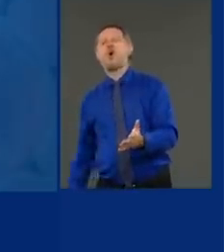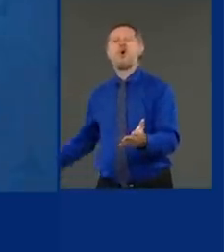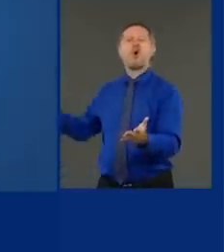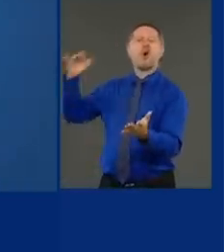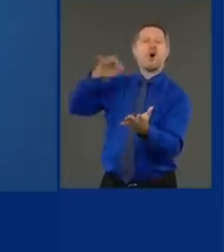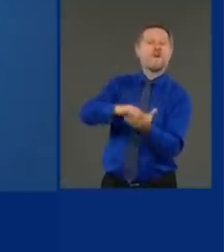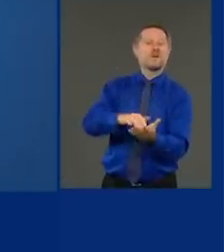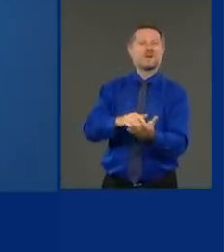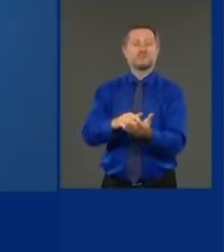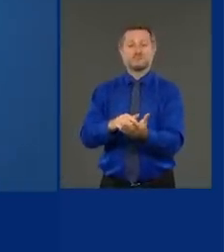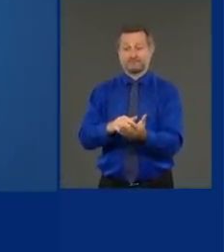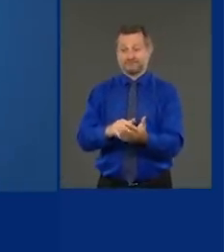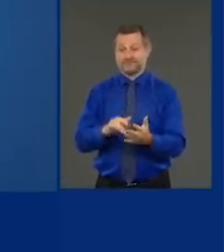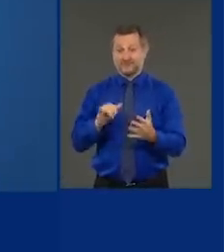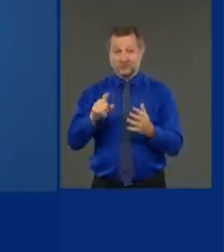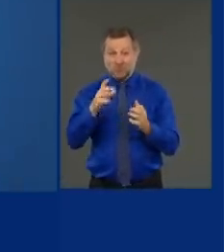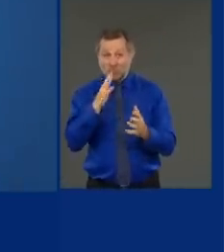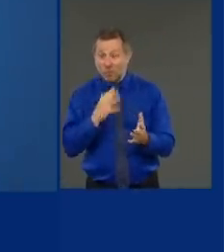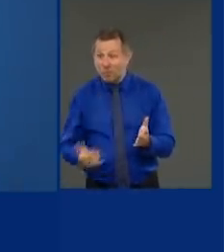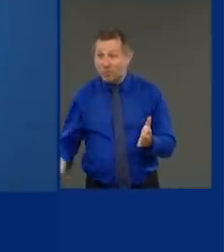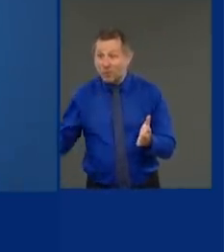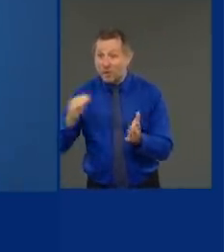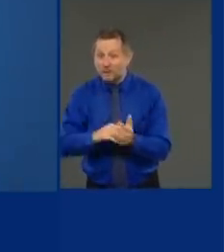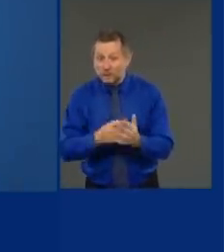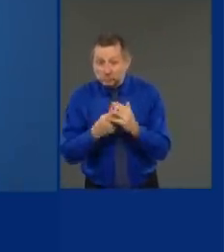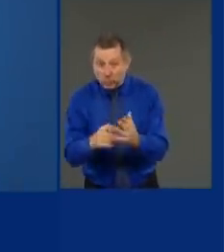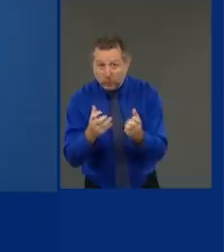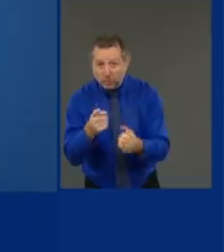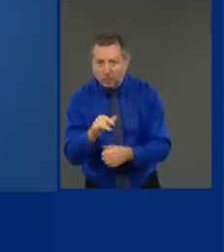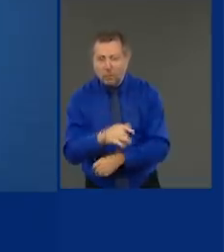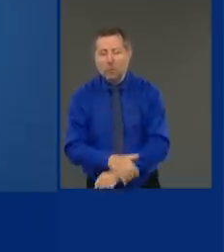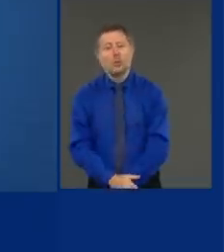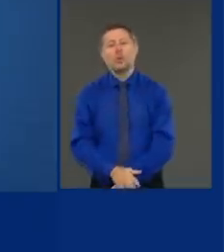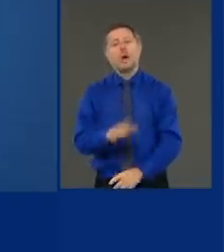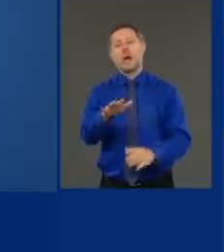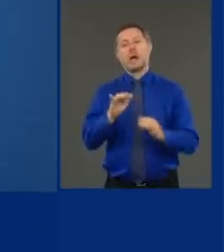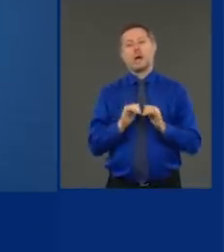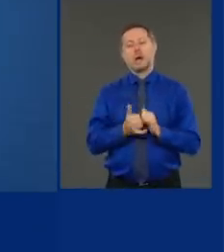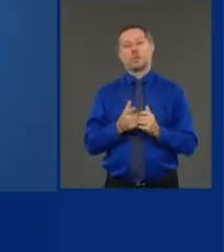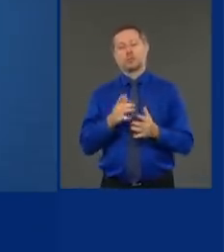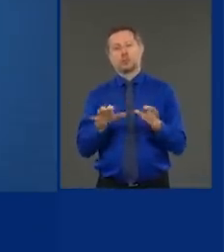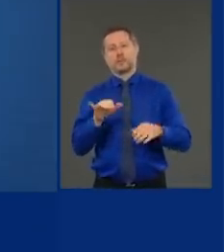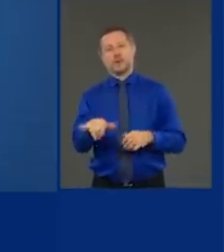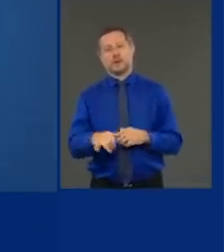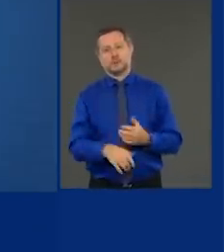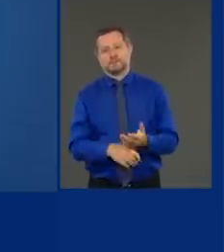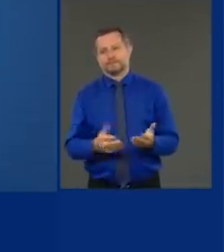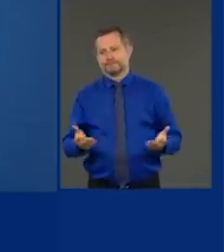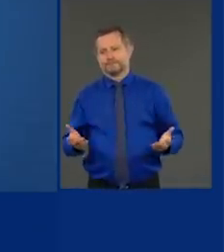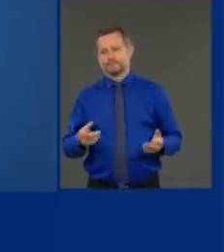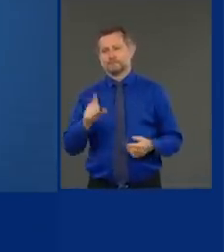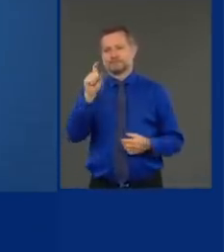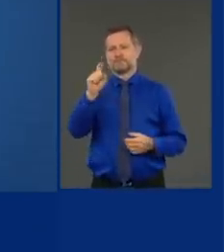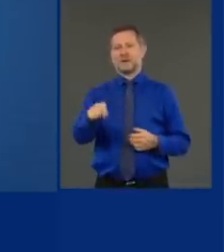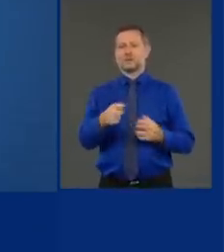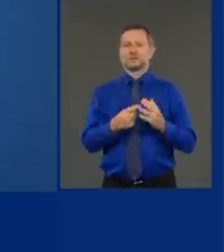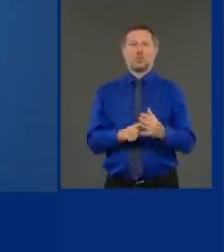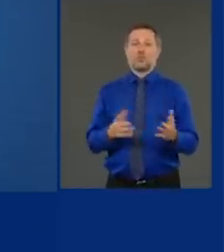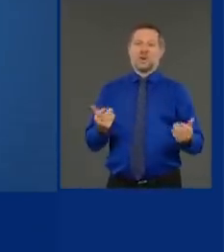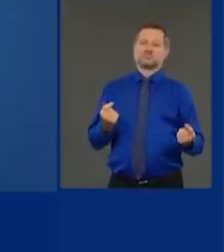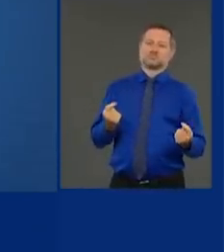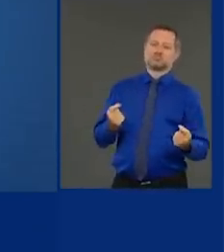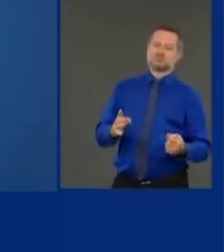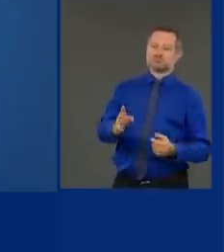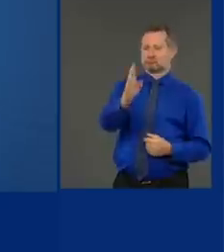over, you want to hit the reset button. I'll tell you how we hit the reset button in this country. We start this time with